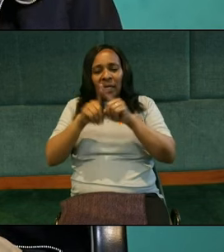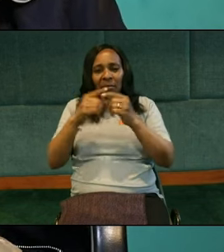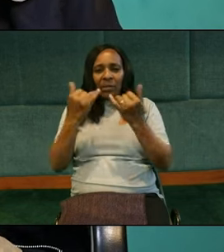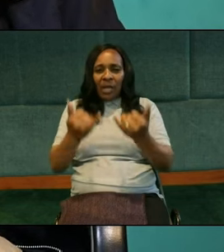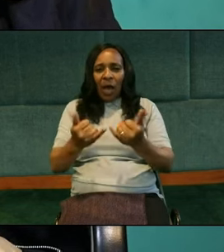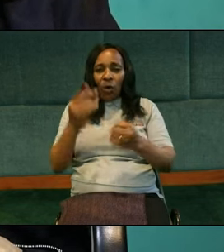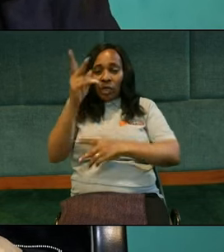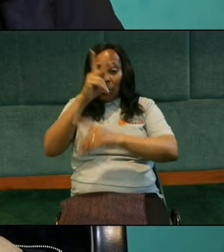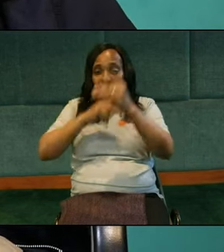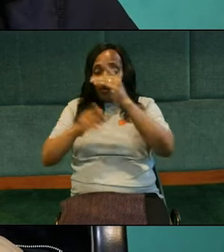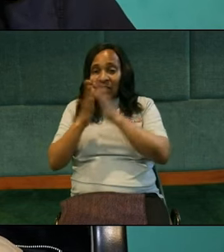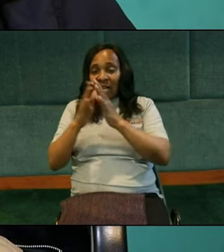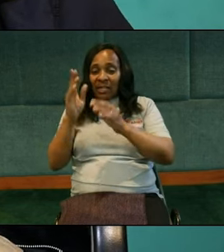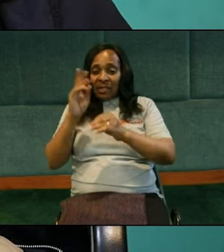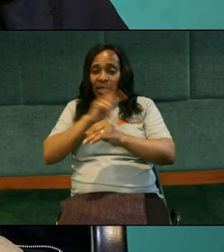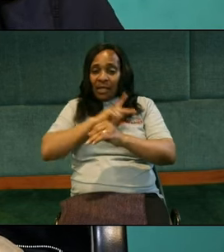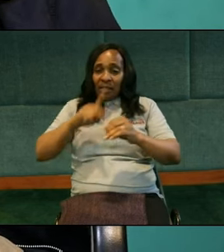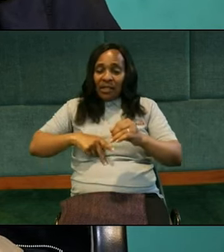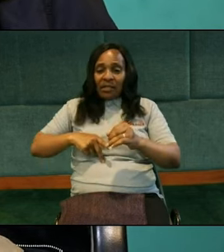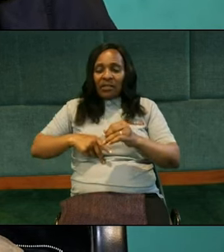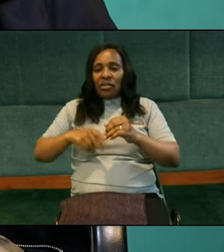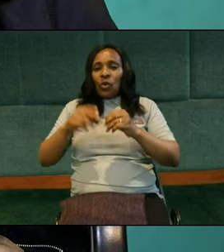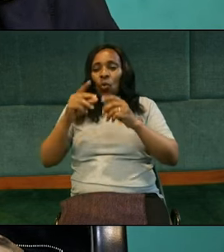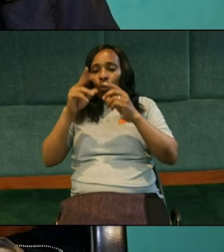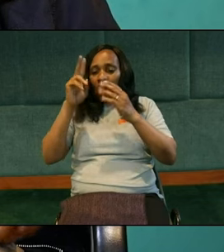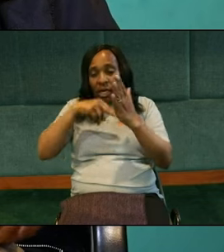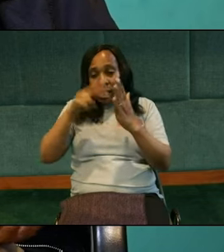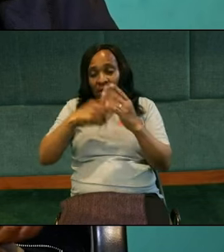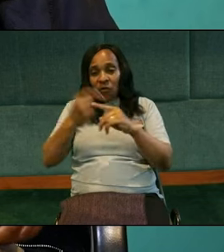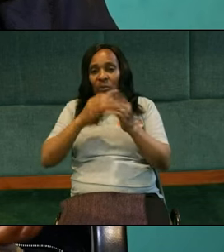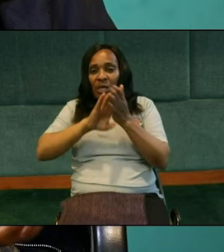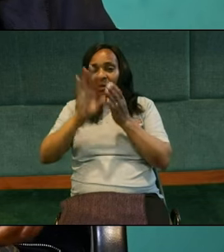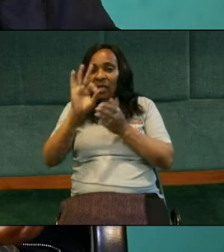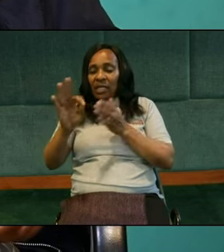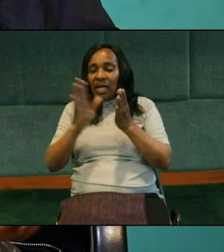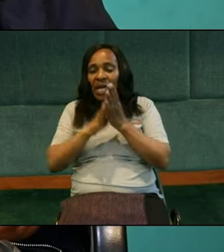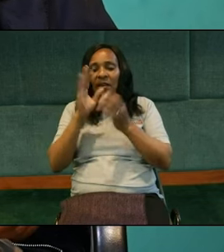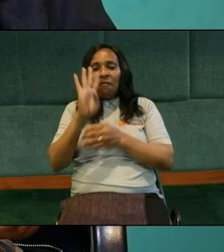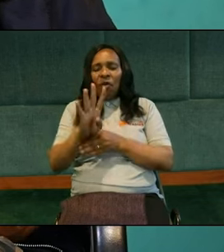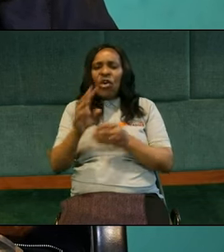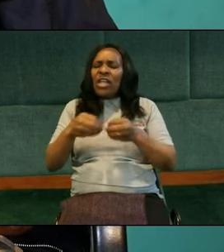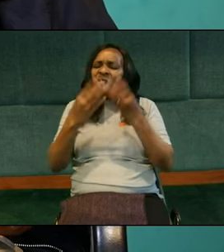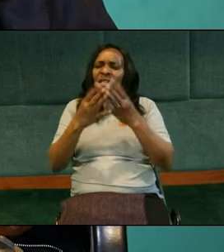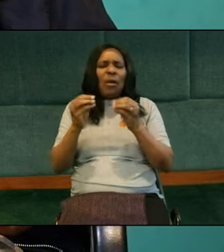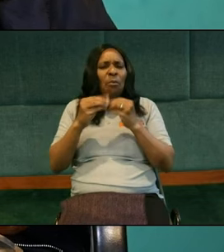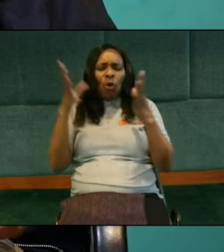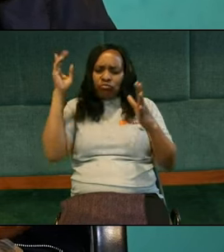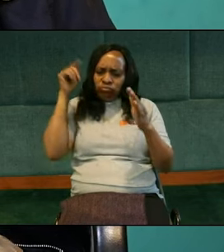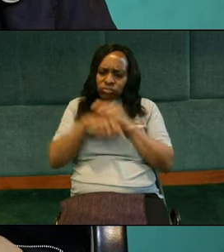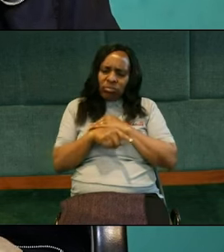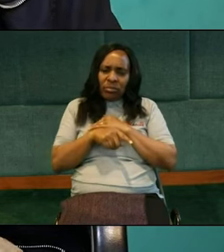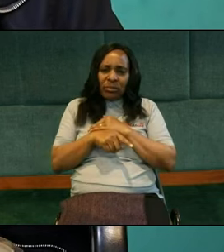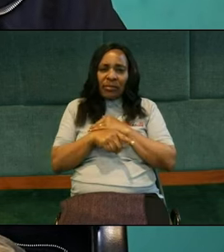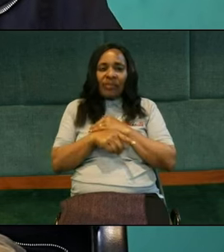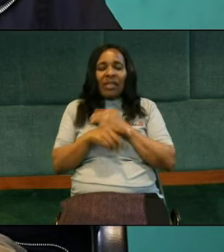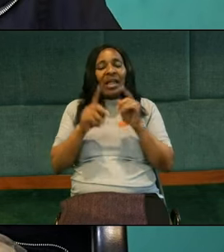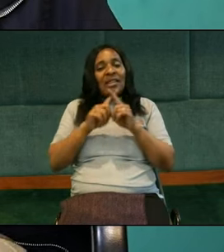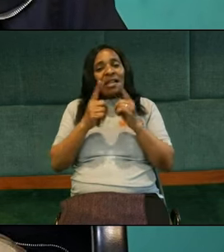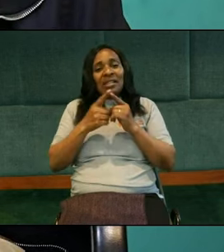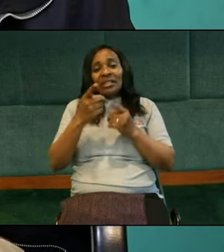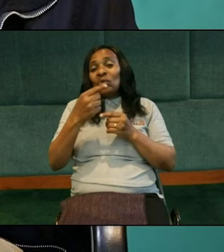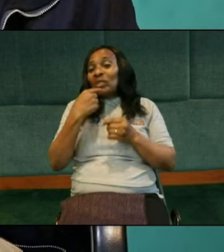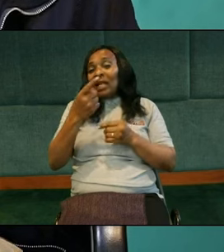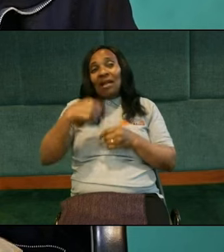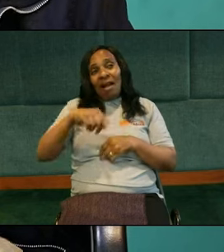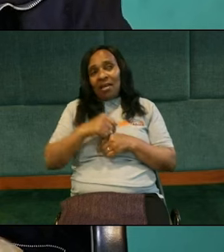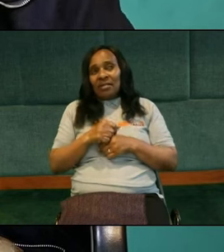even the prophets and kings passages we are reading in chapter 3 and 4 give us more insight on this. I'd like you, Finley, to tell